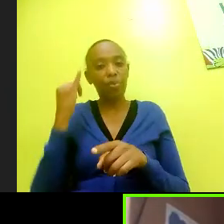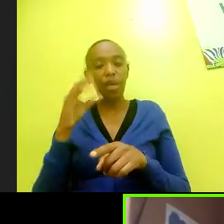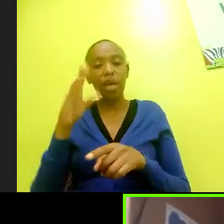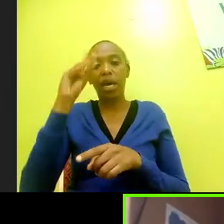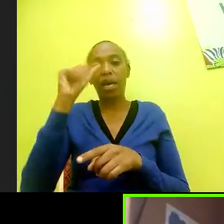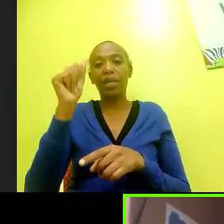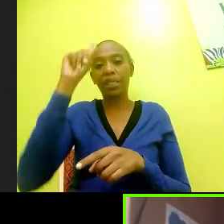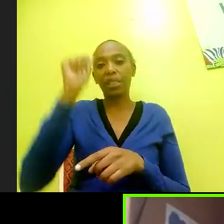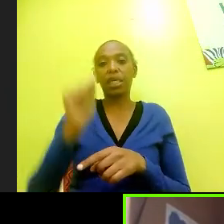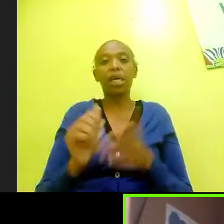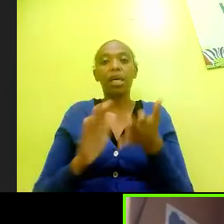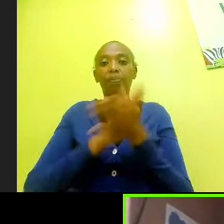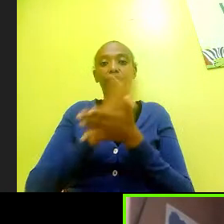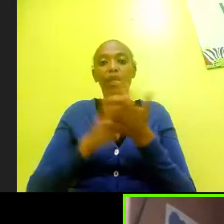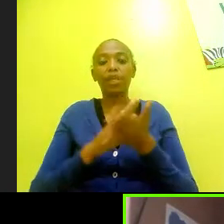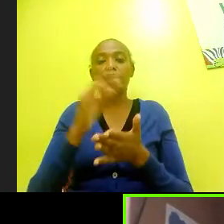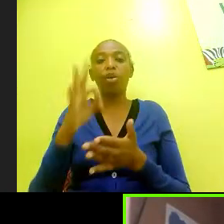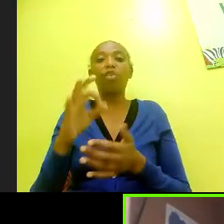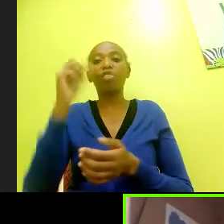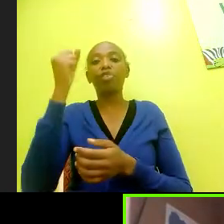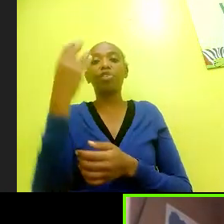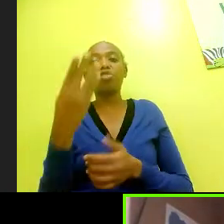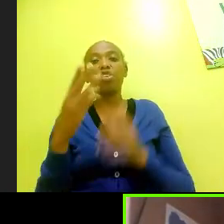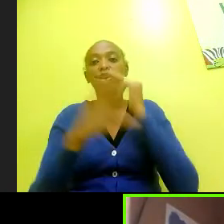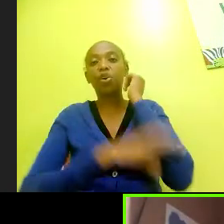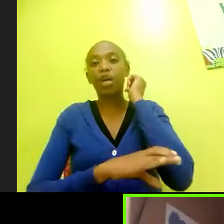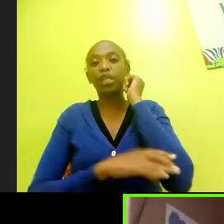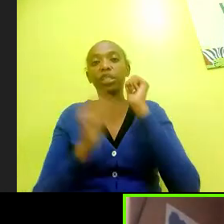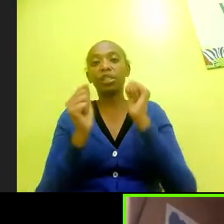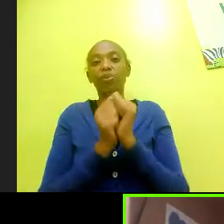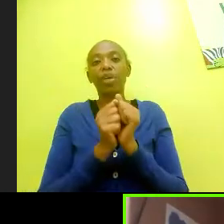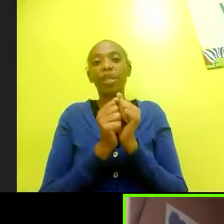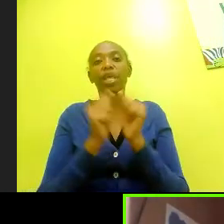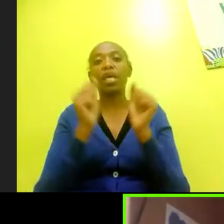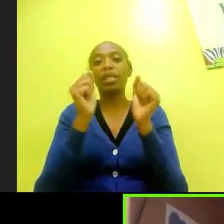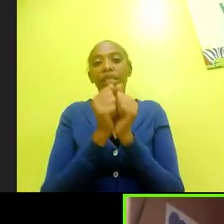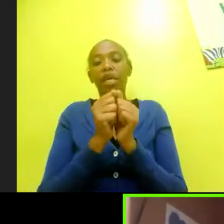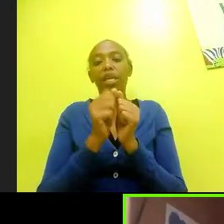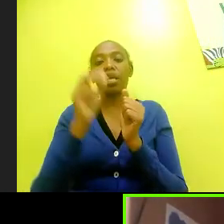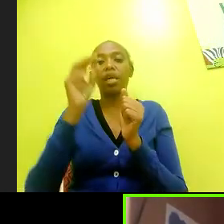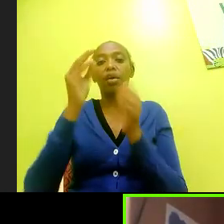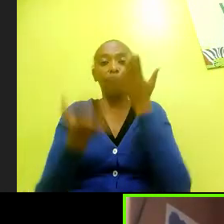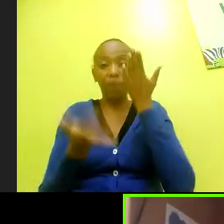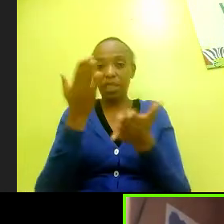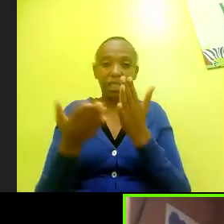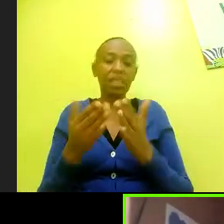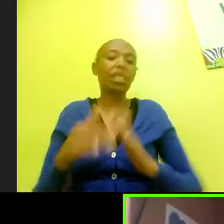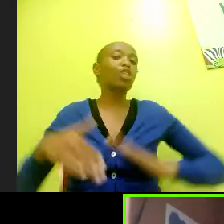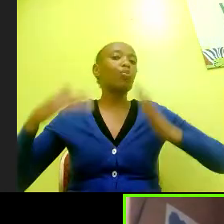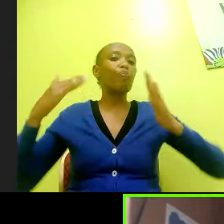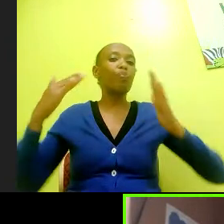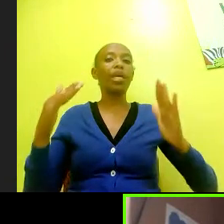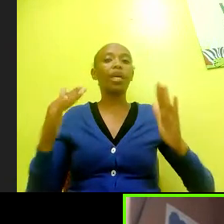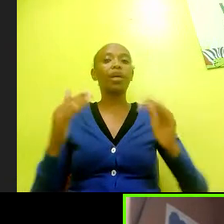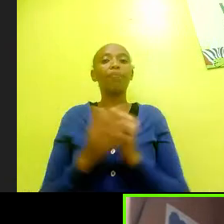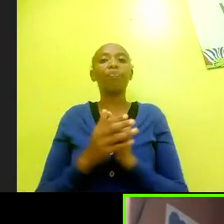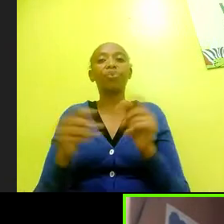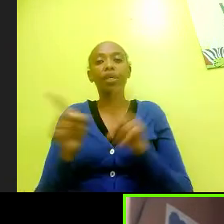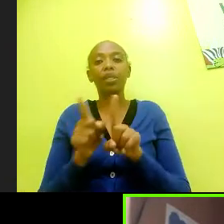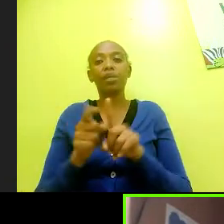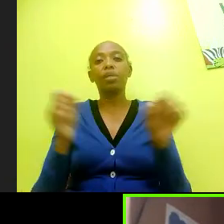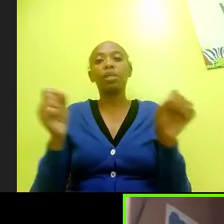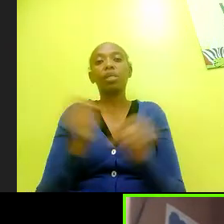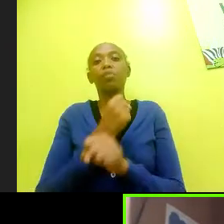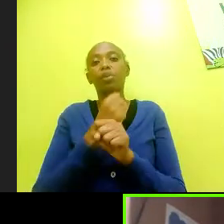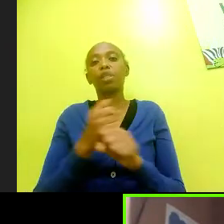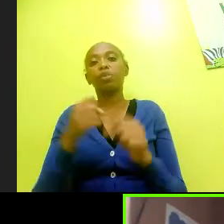of 54 countries with 10 metrics is humongous. And I could not include